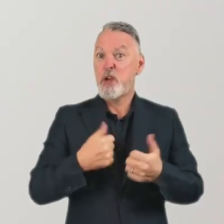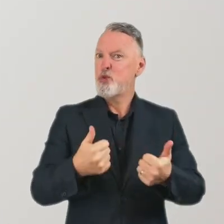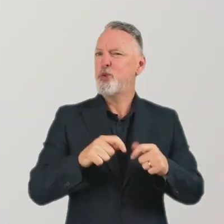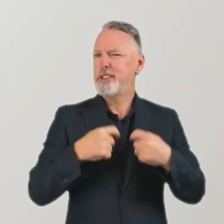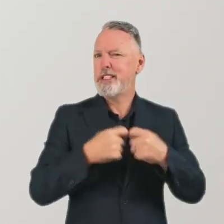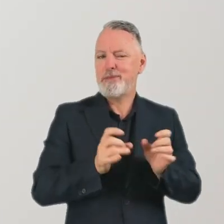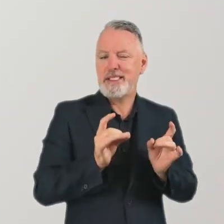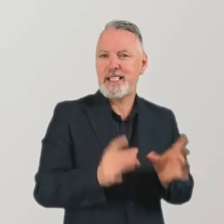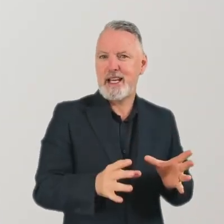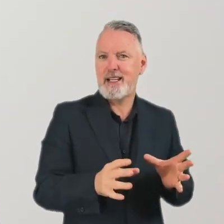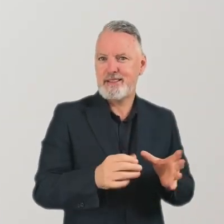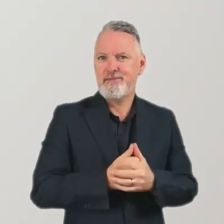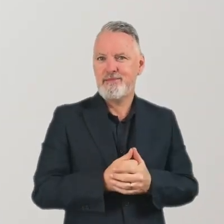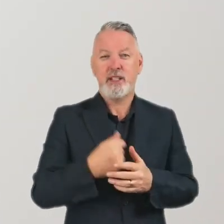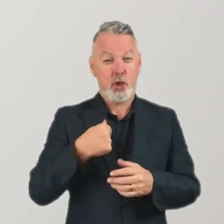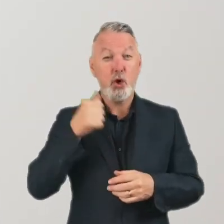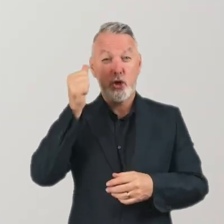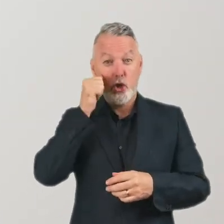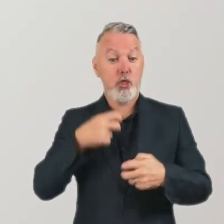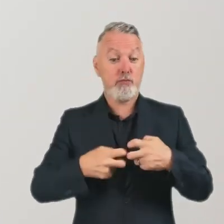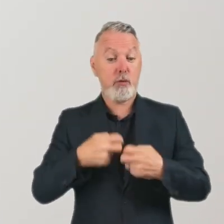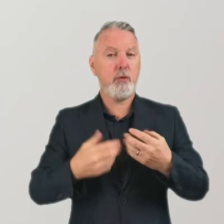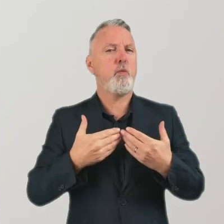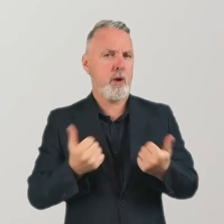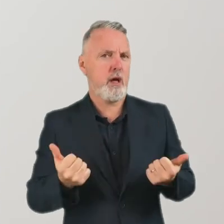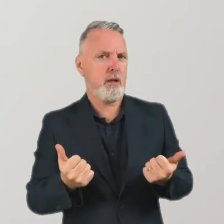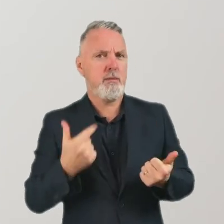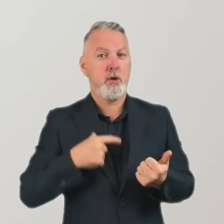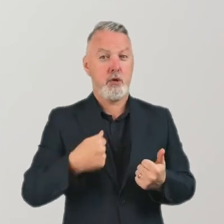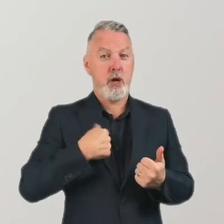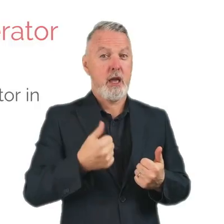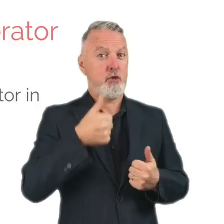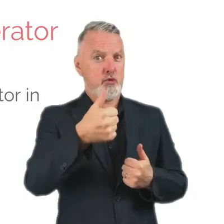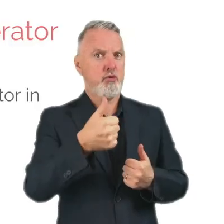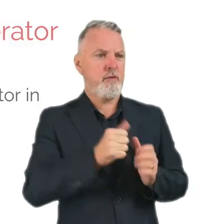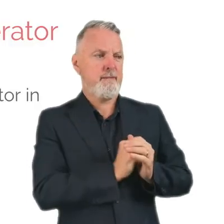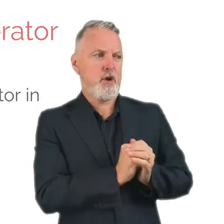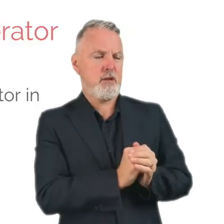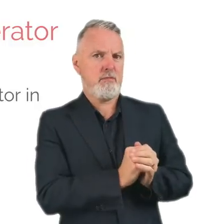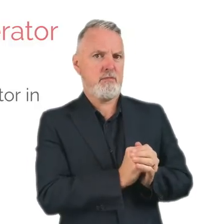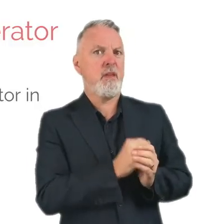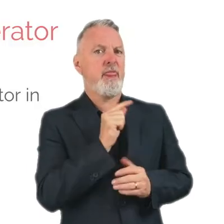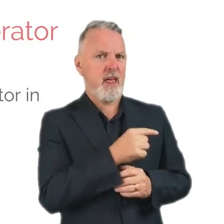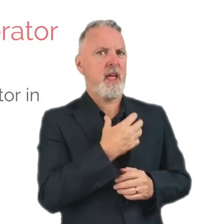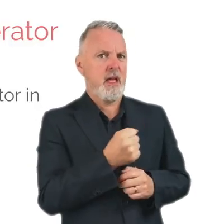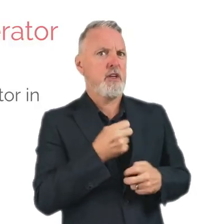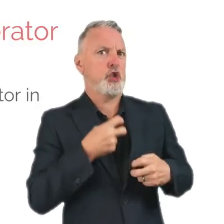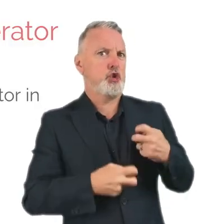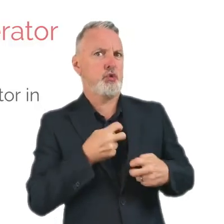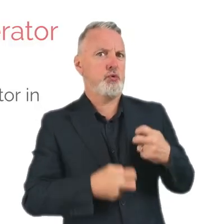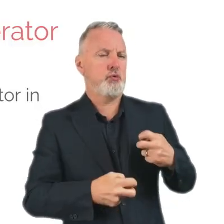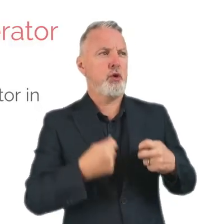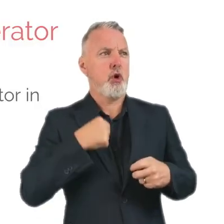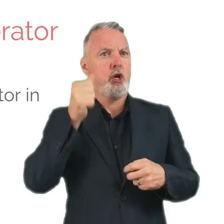to begin this journey. I know the problem well through someone close to me. And collectively, we've got over a decade